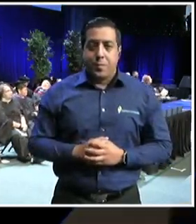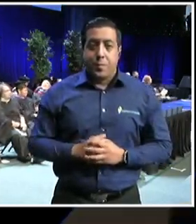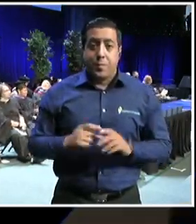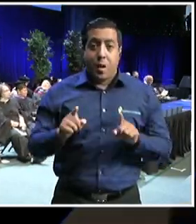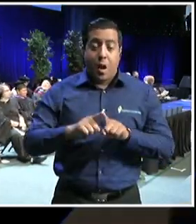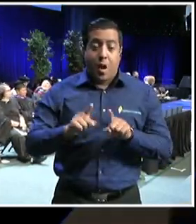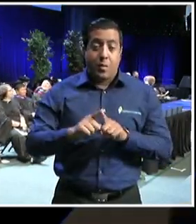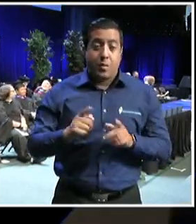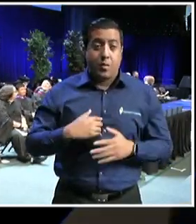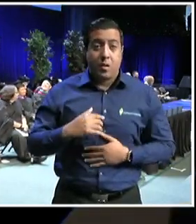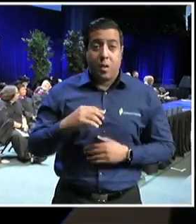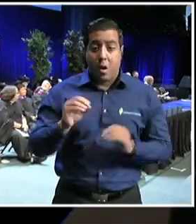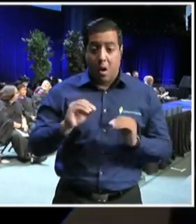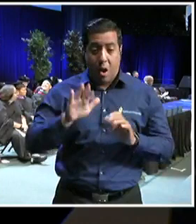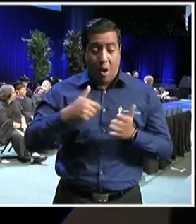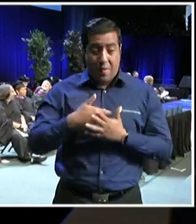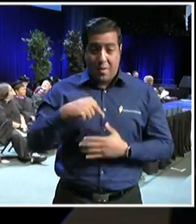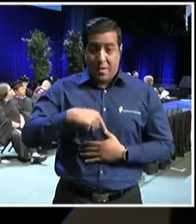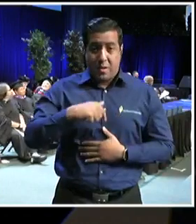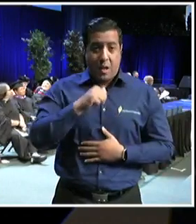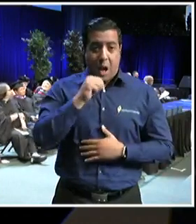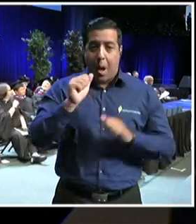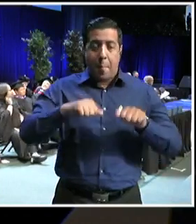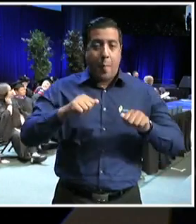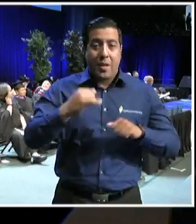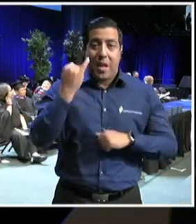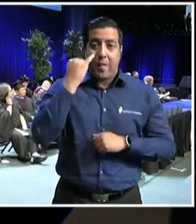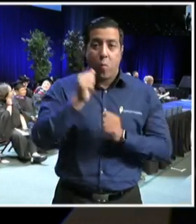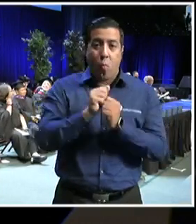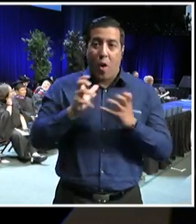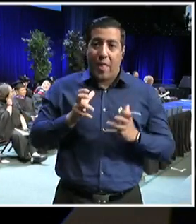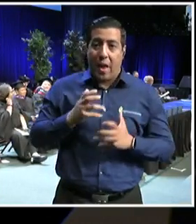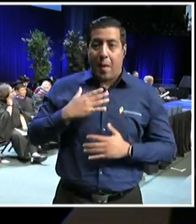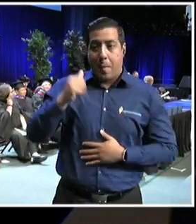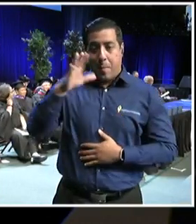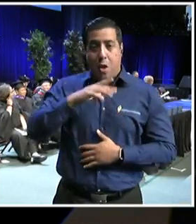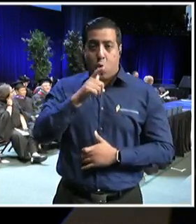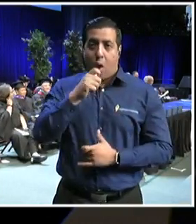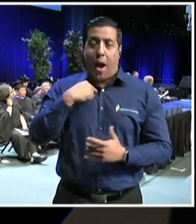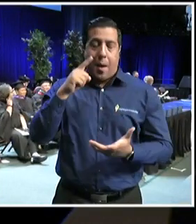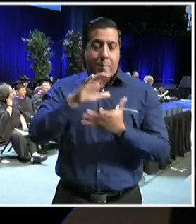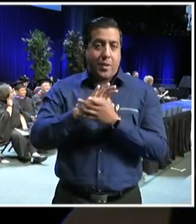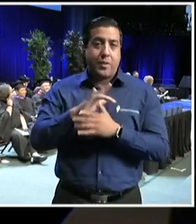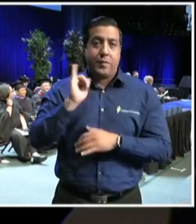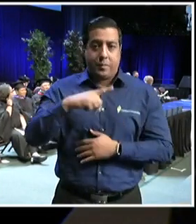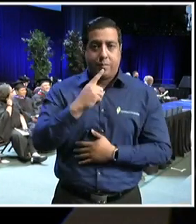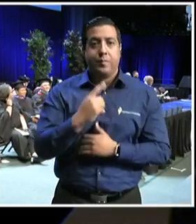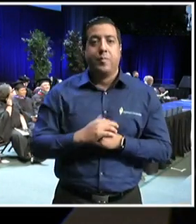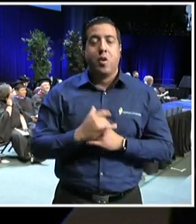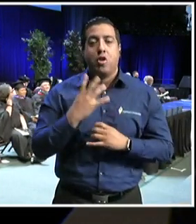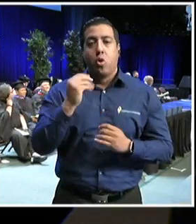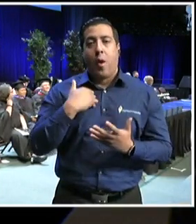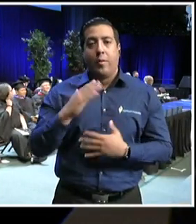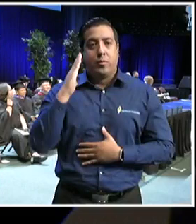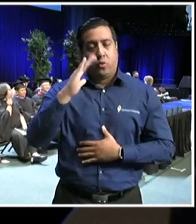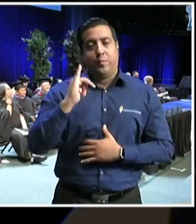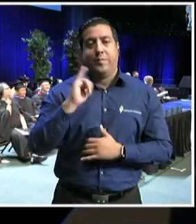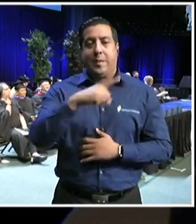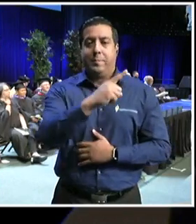Also, none of this would be made possible without the man that I believe in. So I salute him.